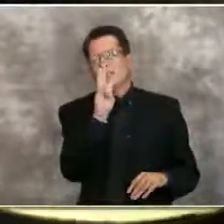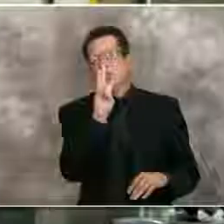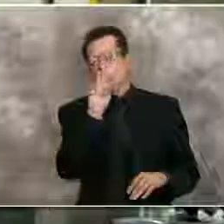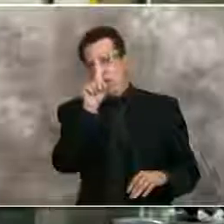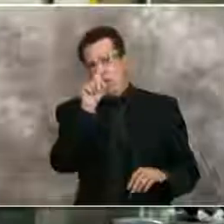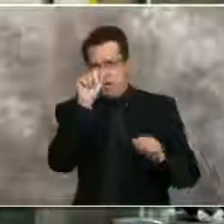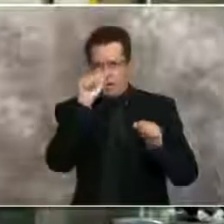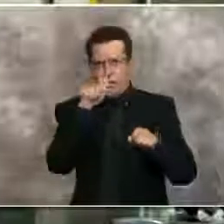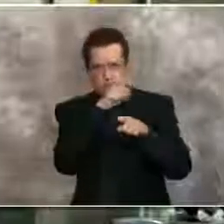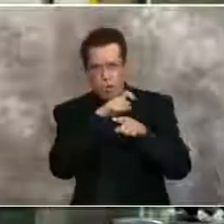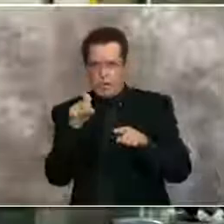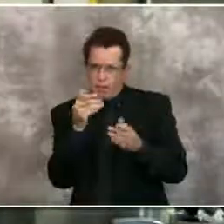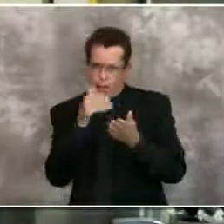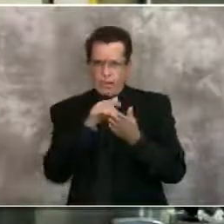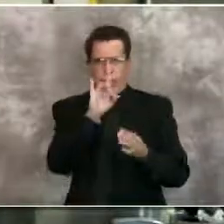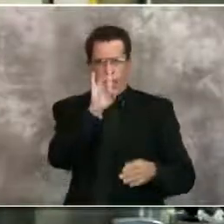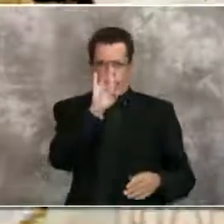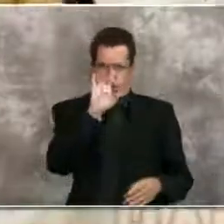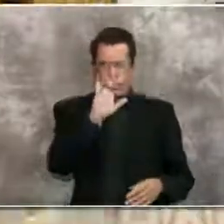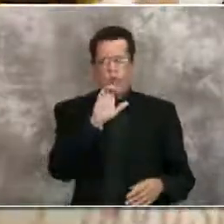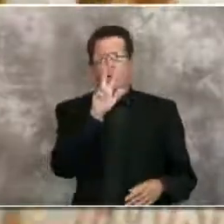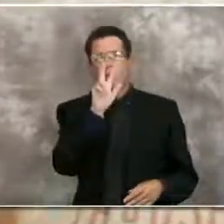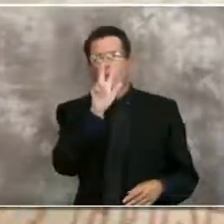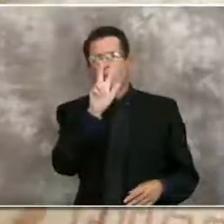800-339-4661. That's